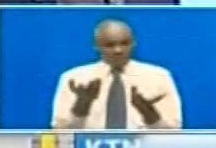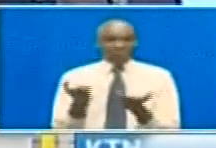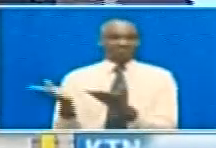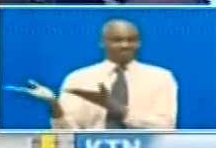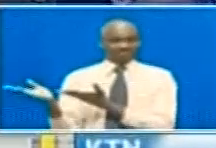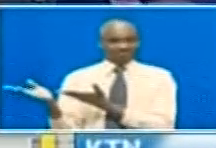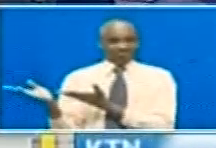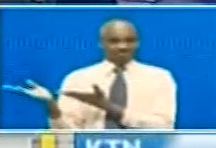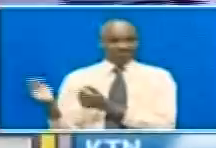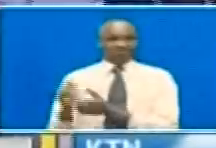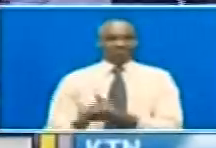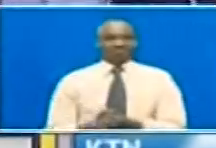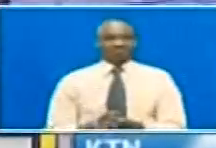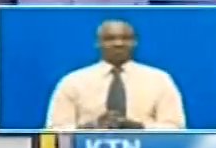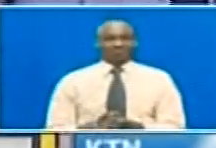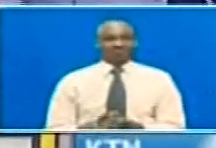story.